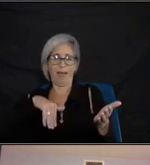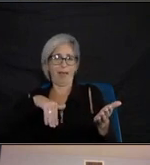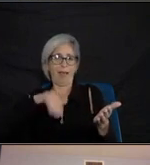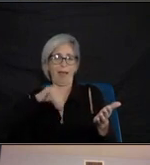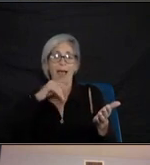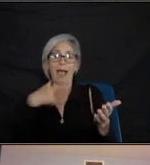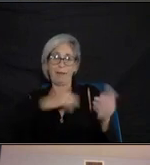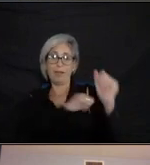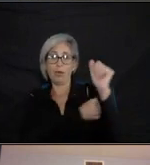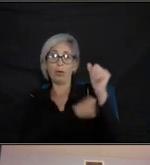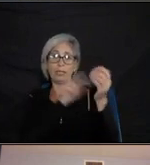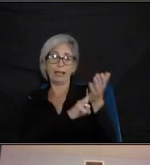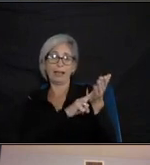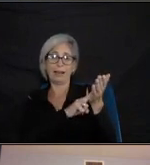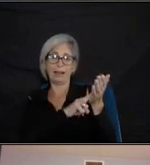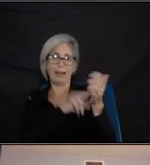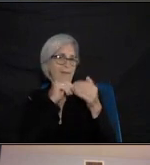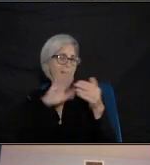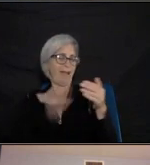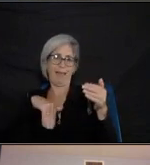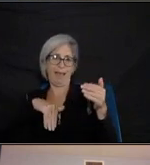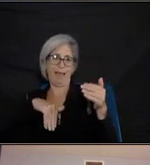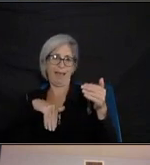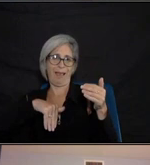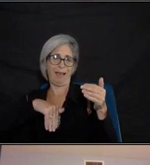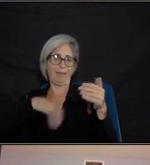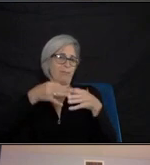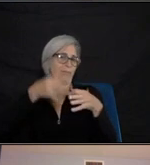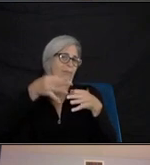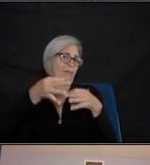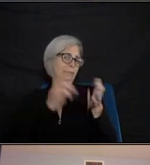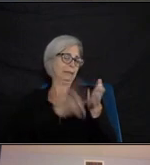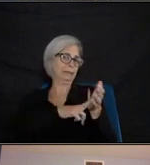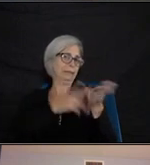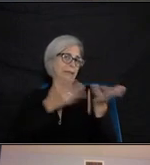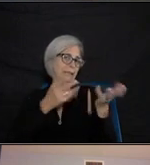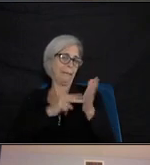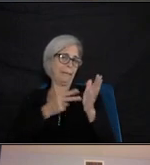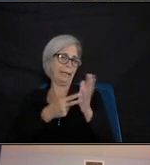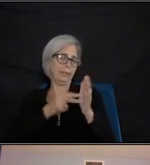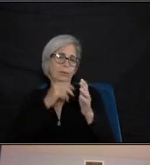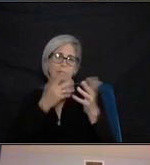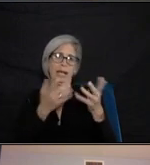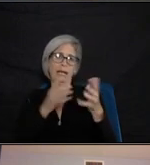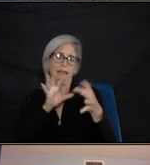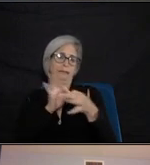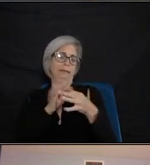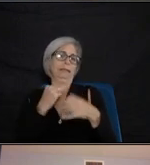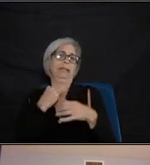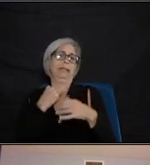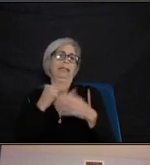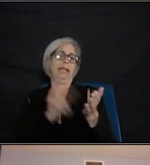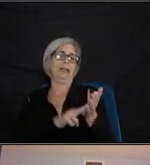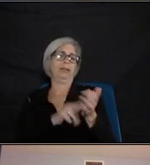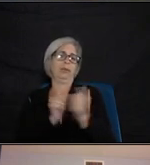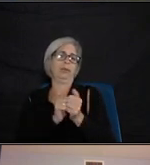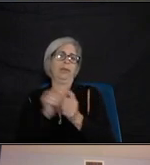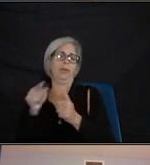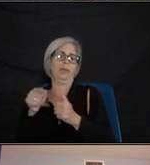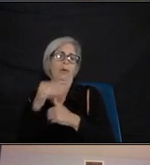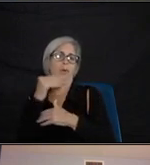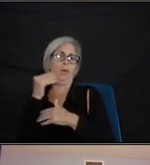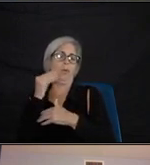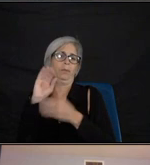have the authority to sign it, I haven't. So that means we're not in a binding contract with Pulte Homes yet.